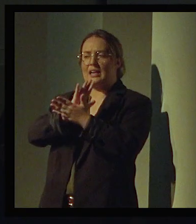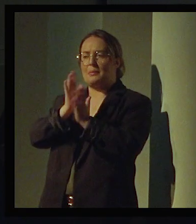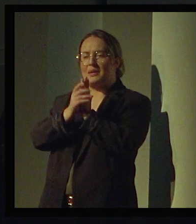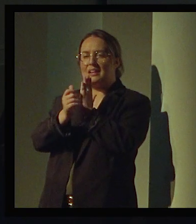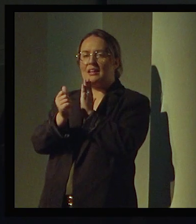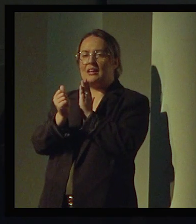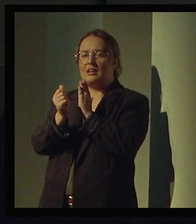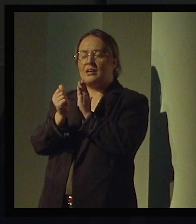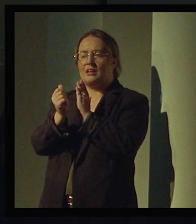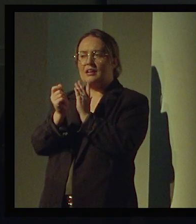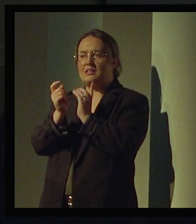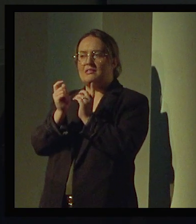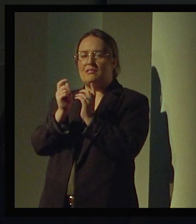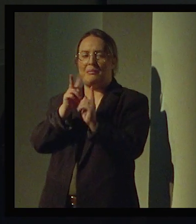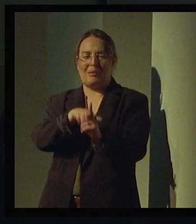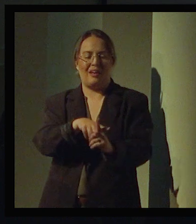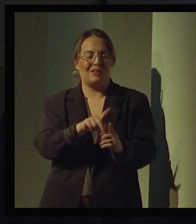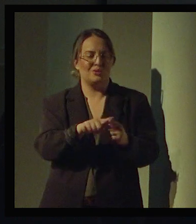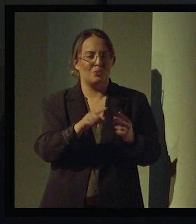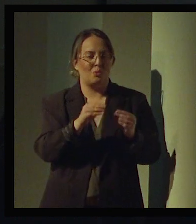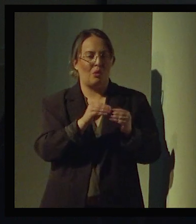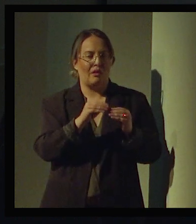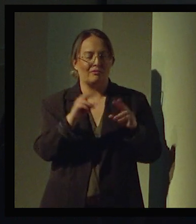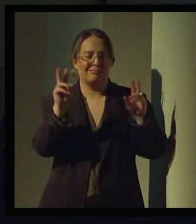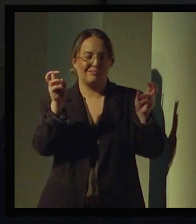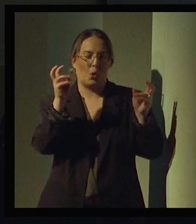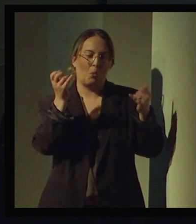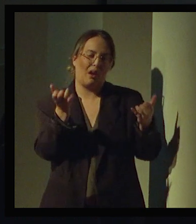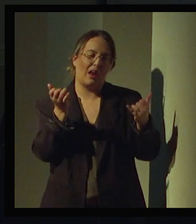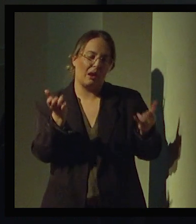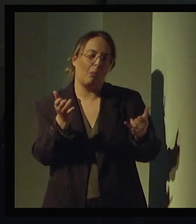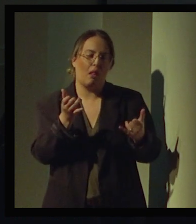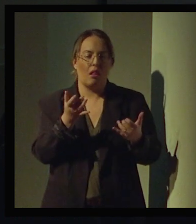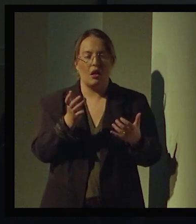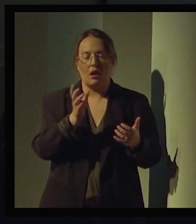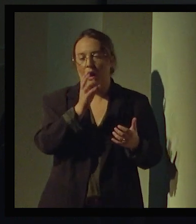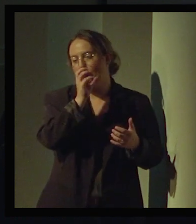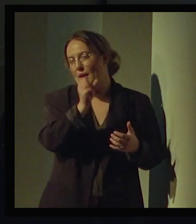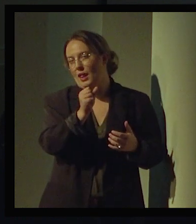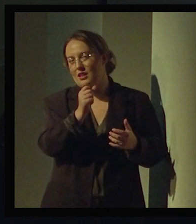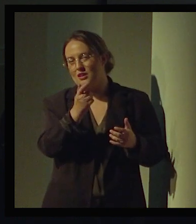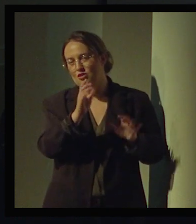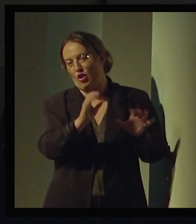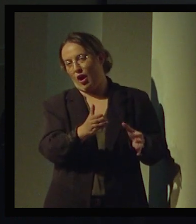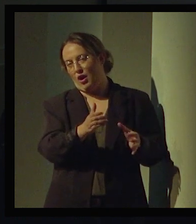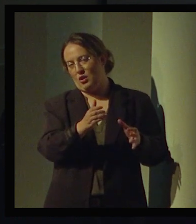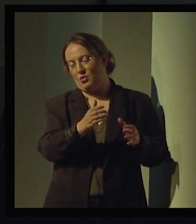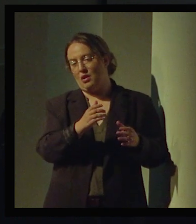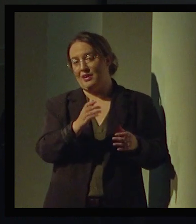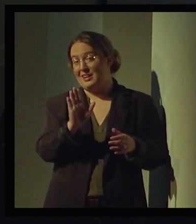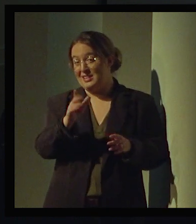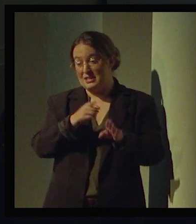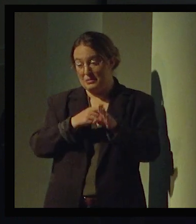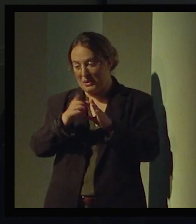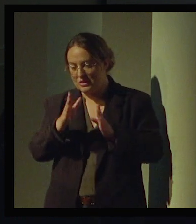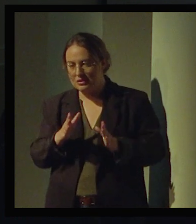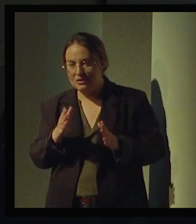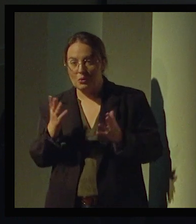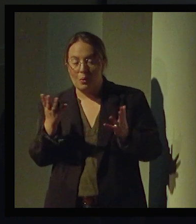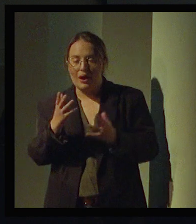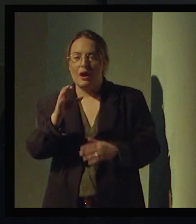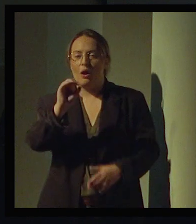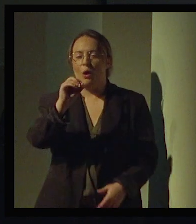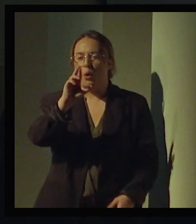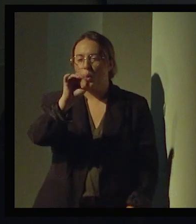more relatable or appealing genre subjects. And one of his major specialties were so-called Orientalist